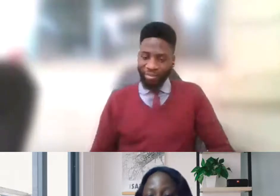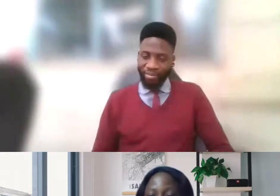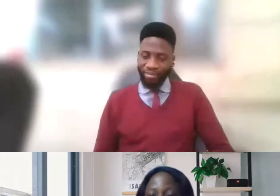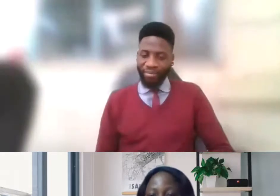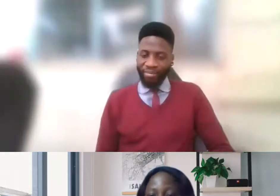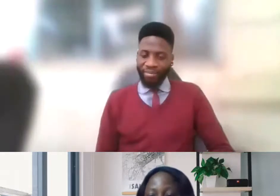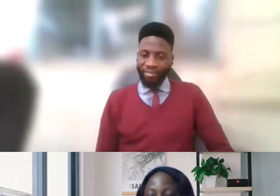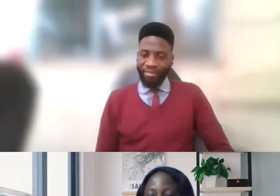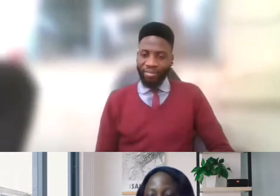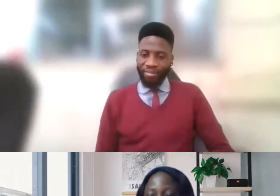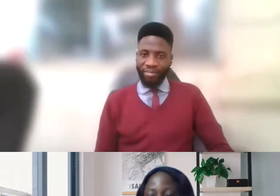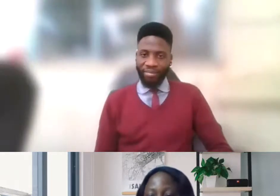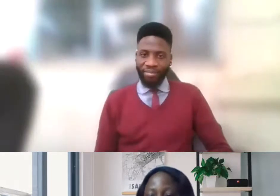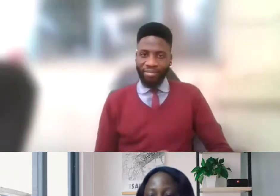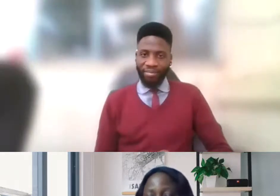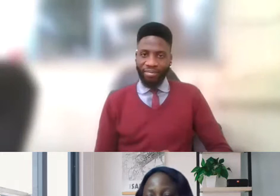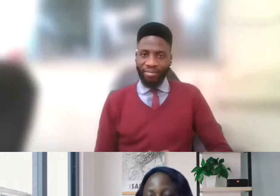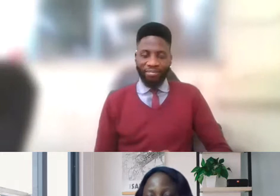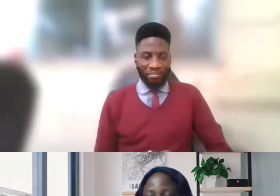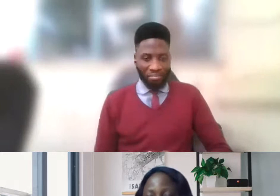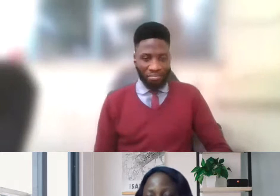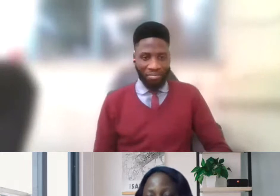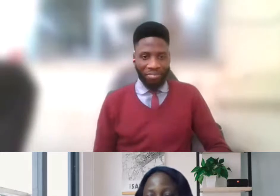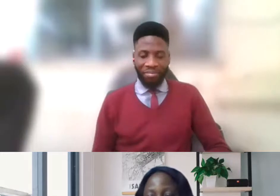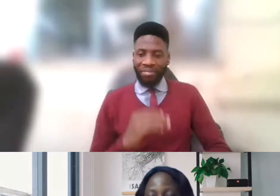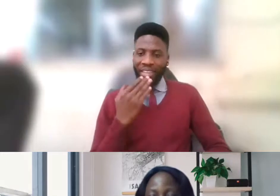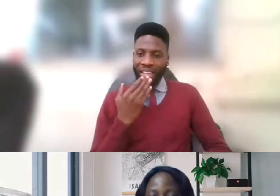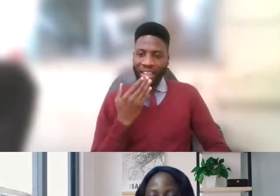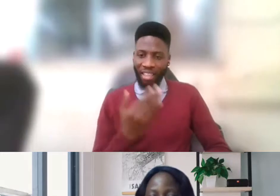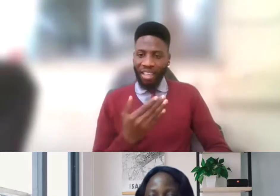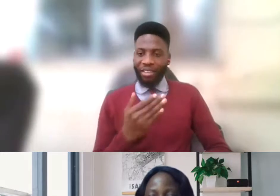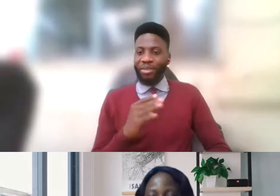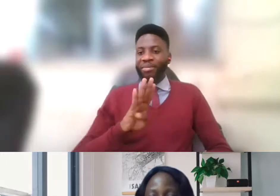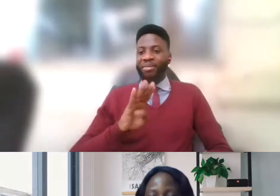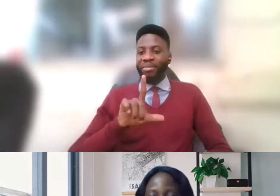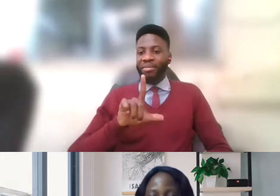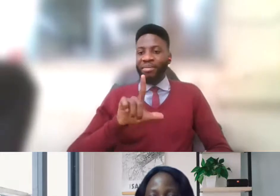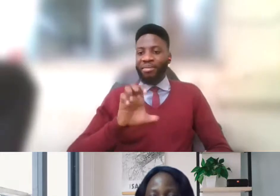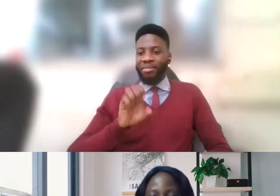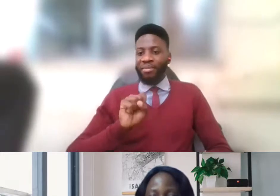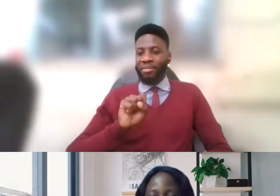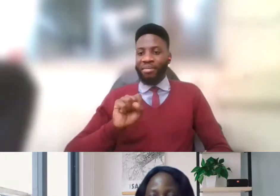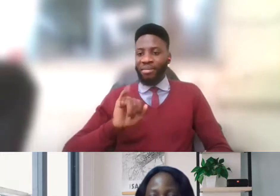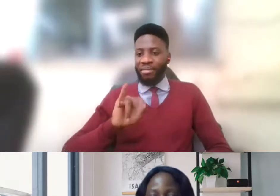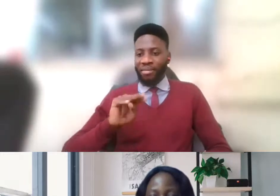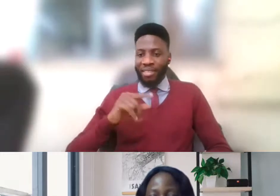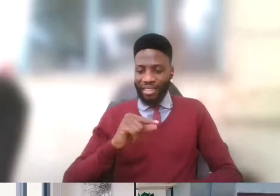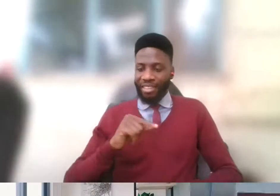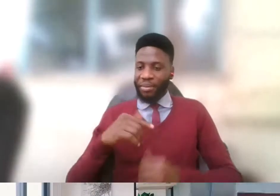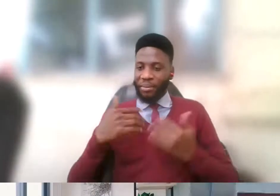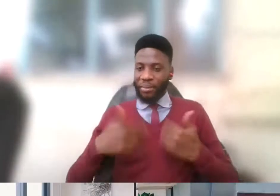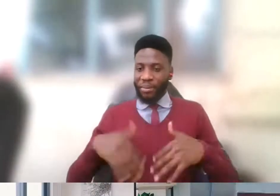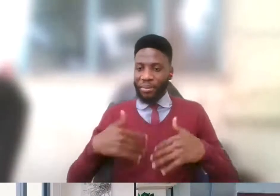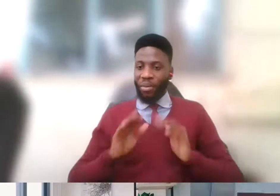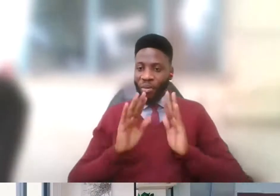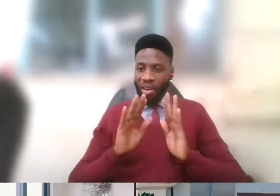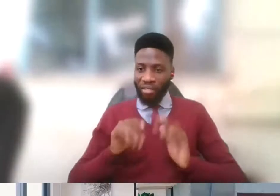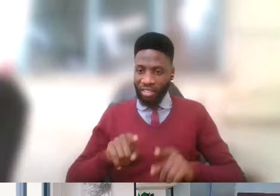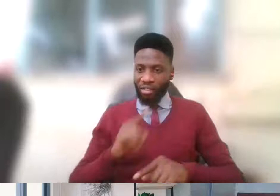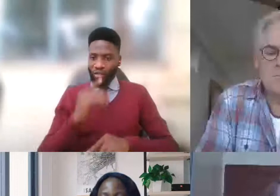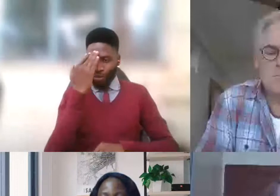young graduates who are just coming off the university to actually have all of them? And I think you've summed it up, you've answered my question by mentioning the